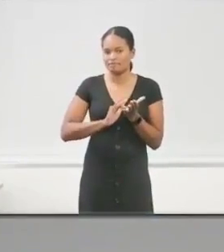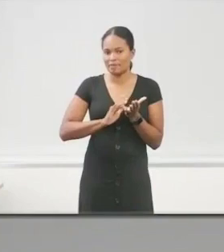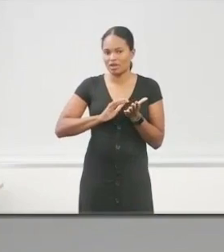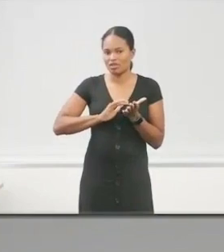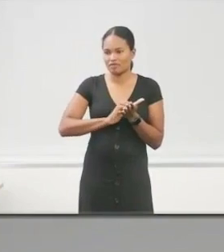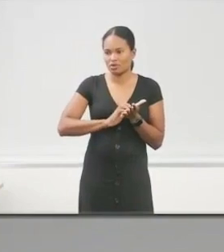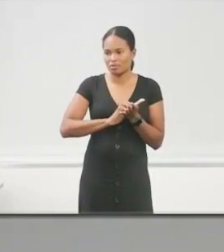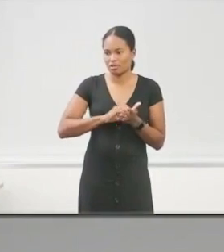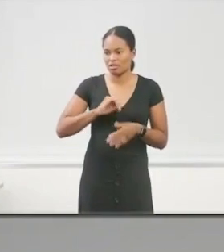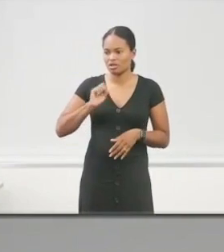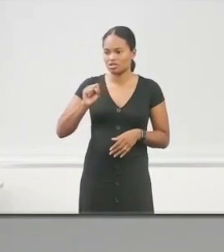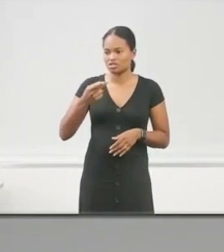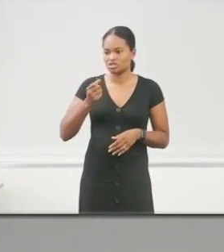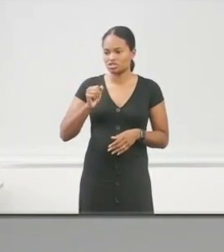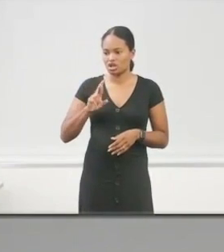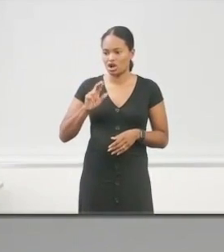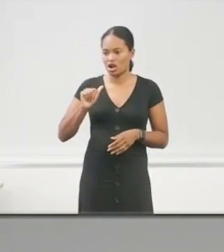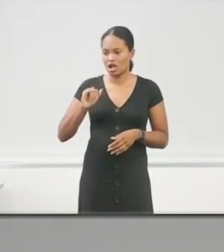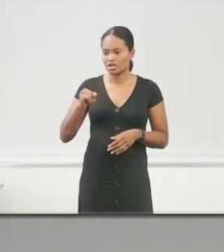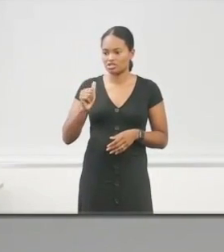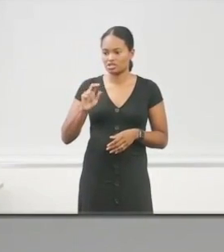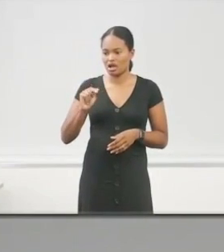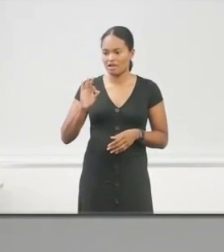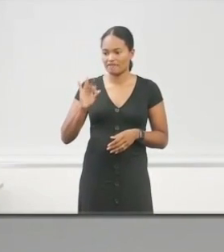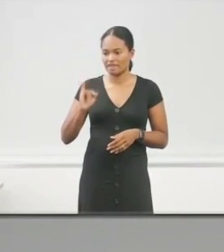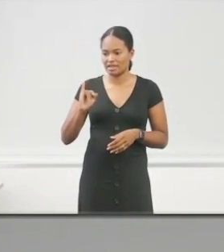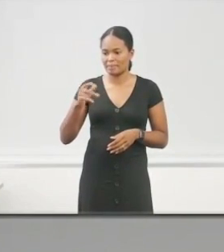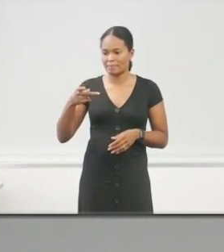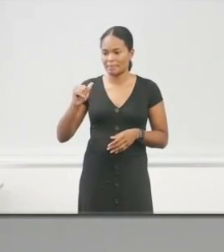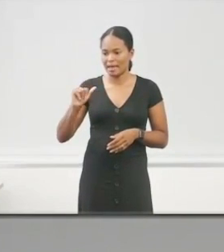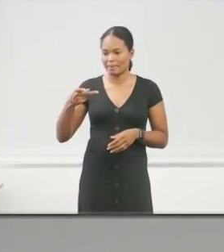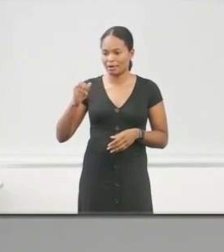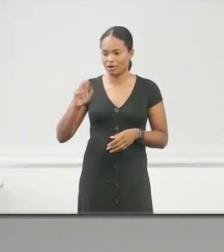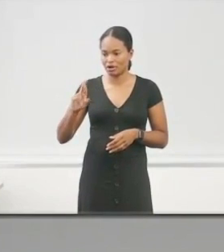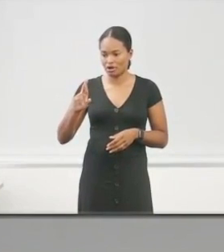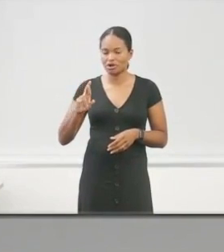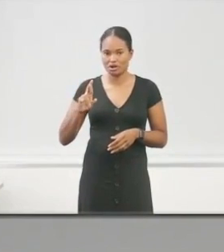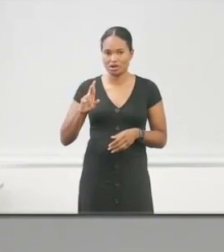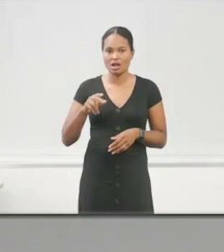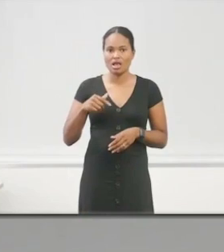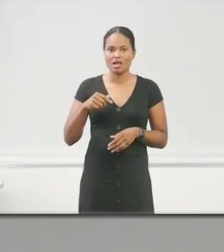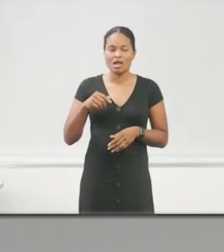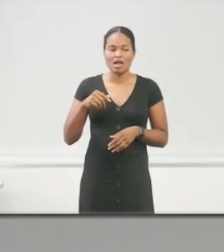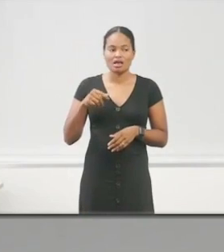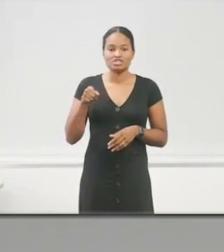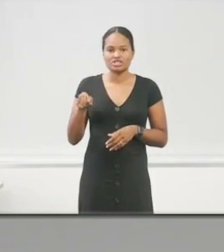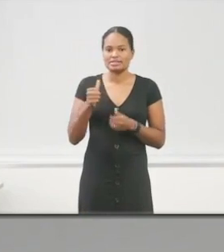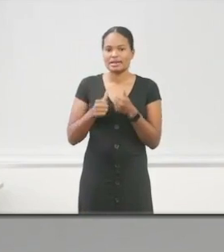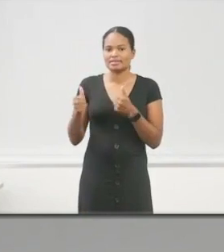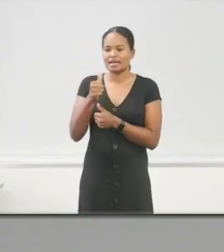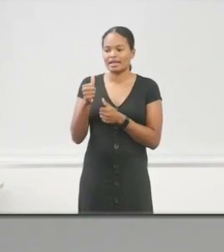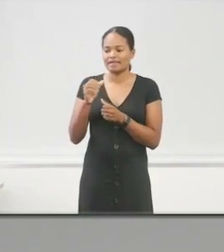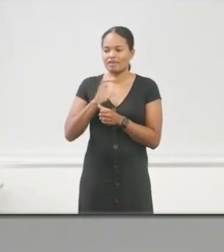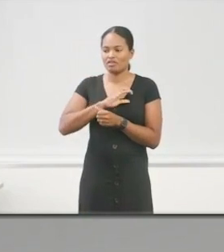who is the Chief Executive Officer at Copa Health, has been for 5 years, and